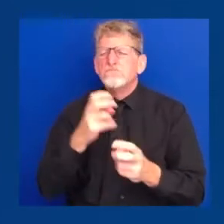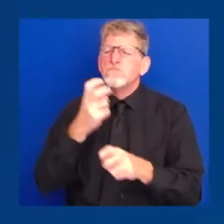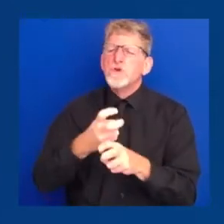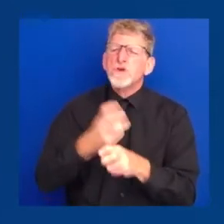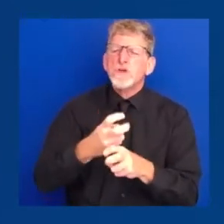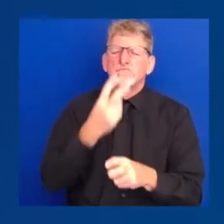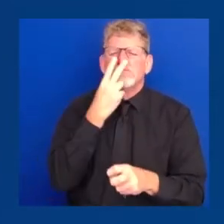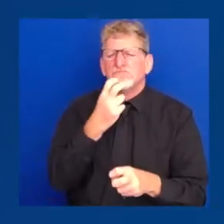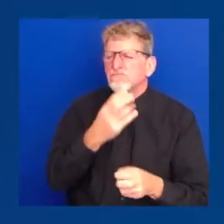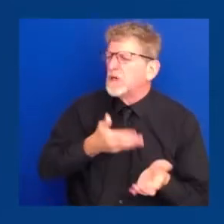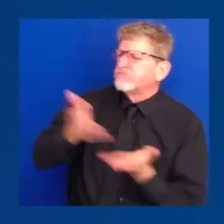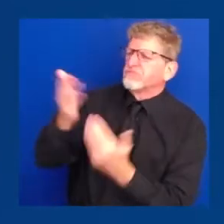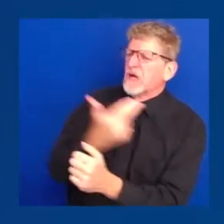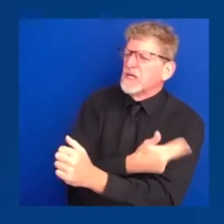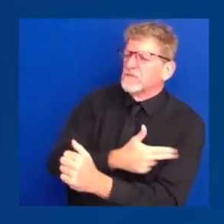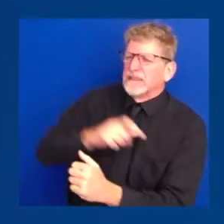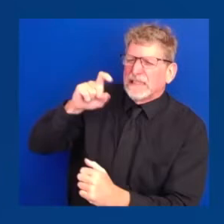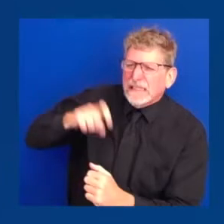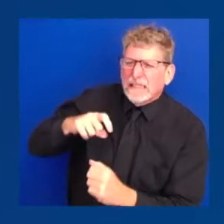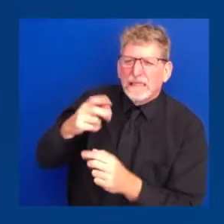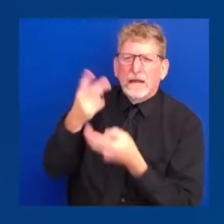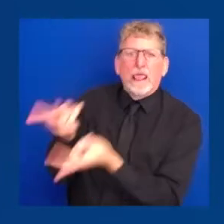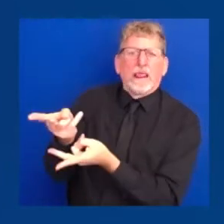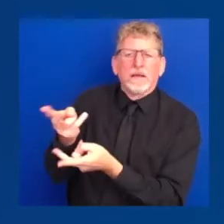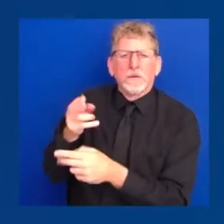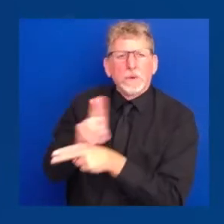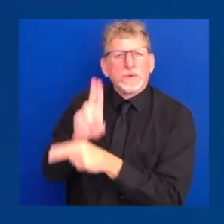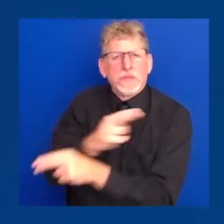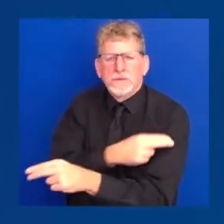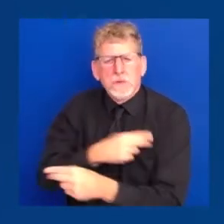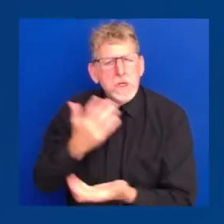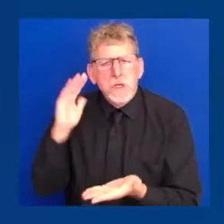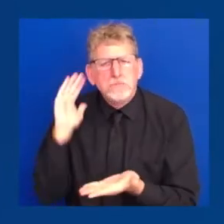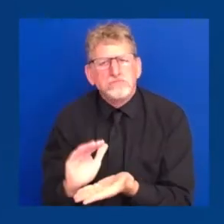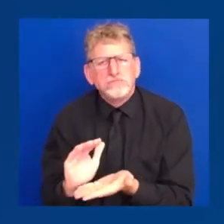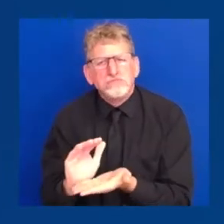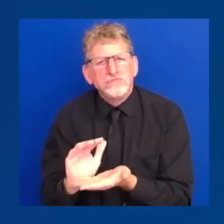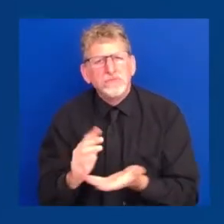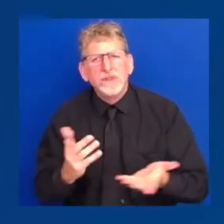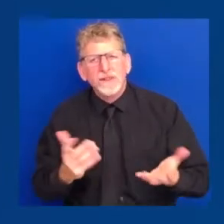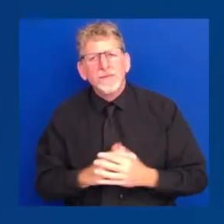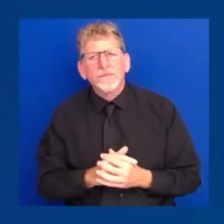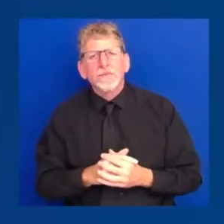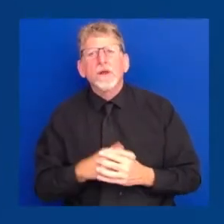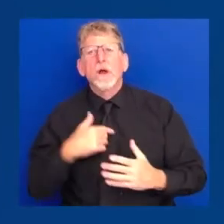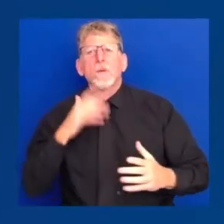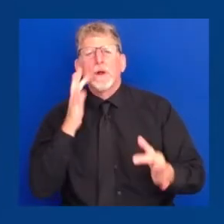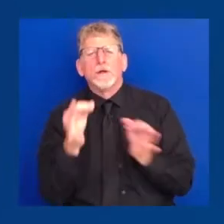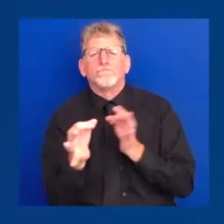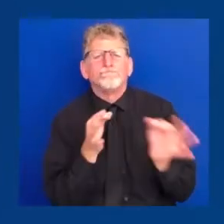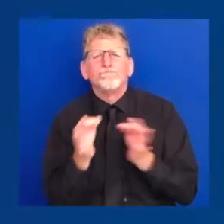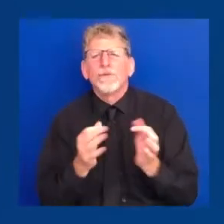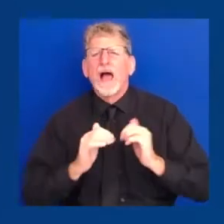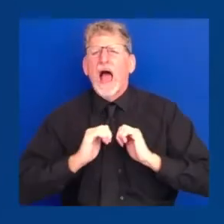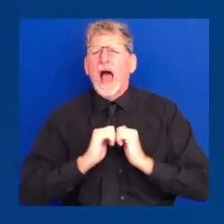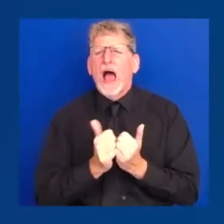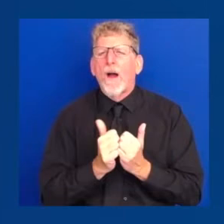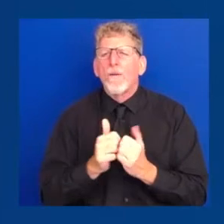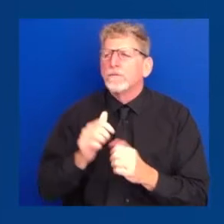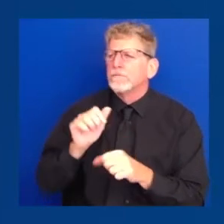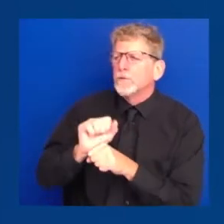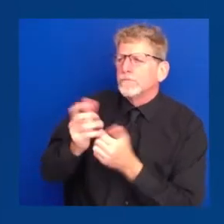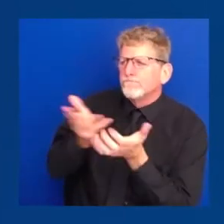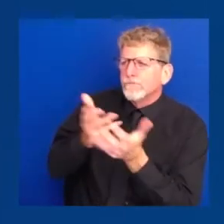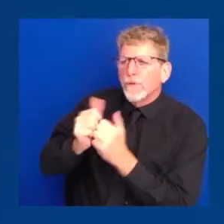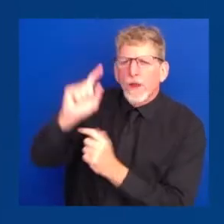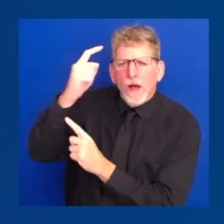The plan lays out how we're going to keep working with governors, state and local health officials, and community partners to get even more shots